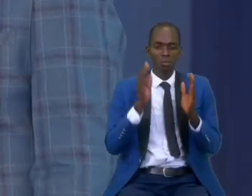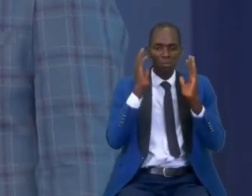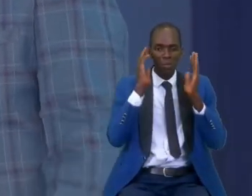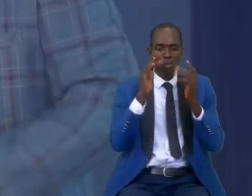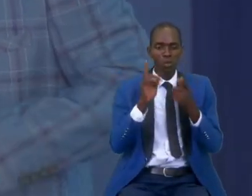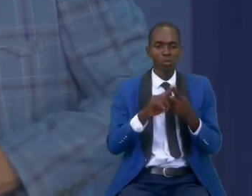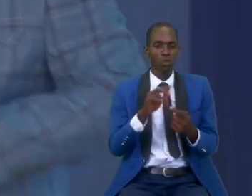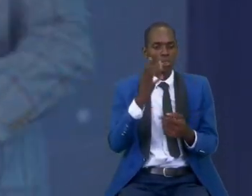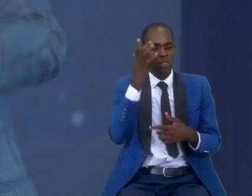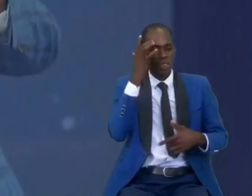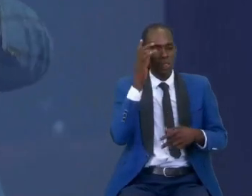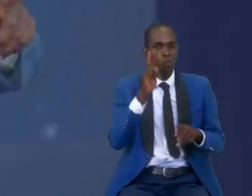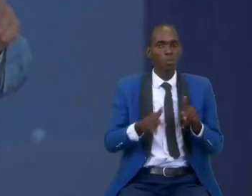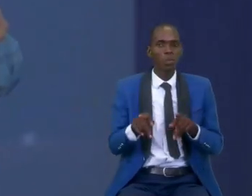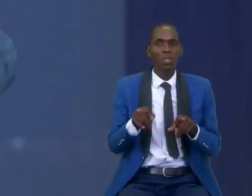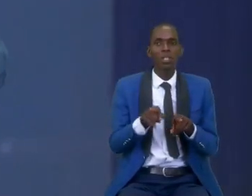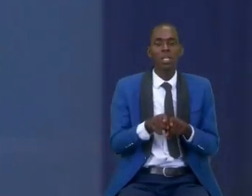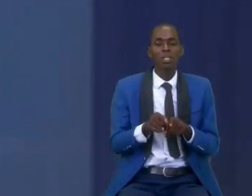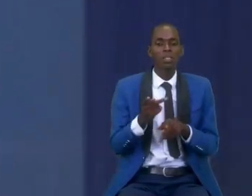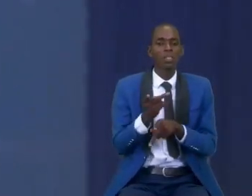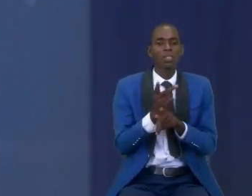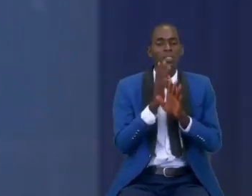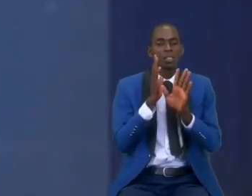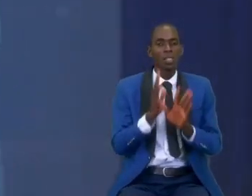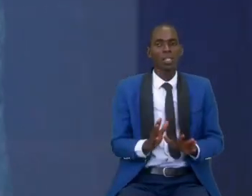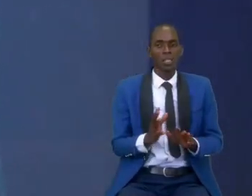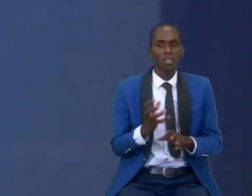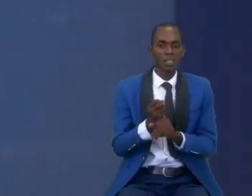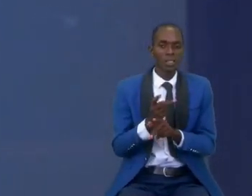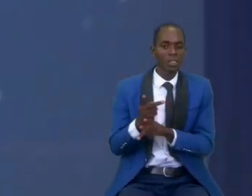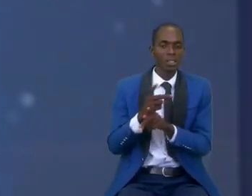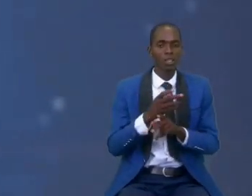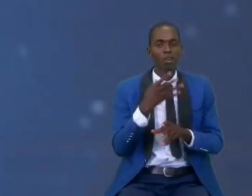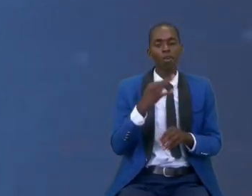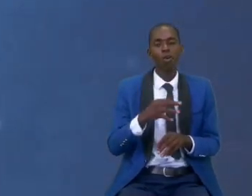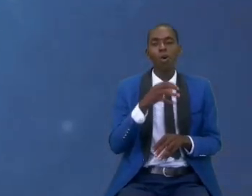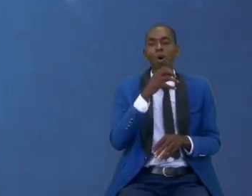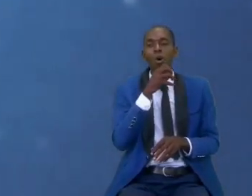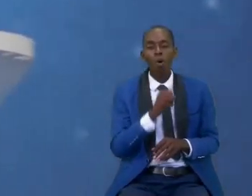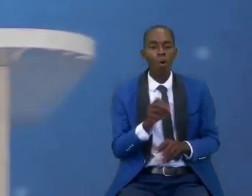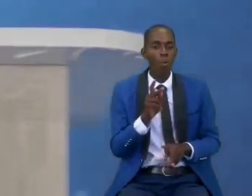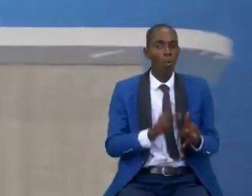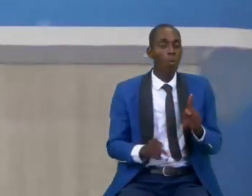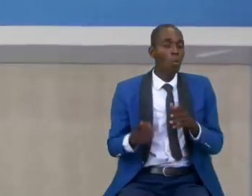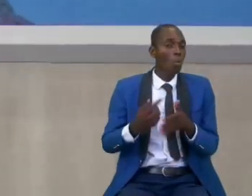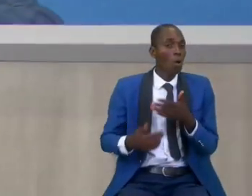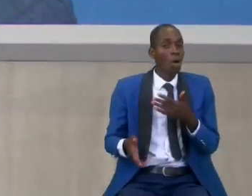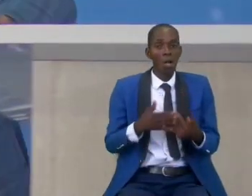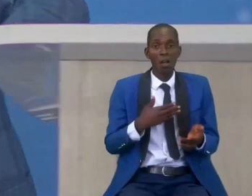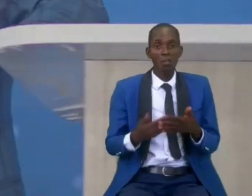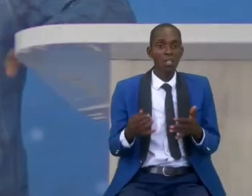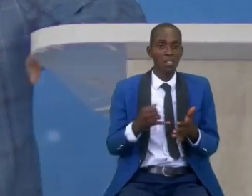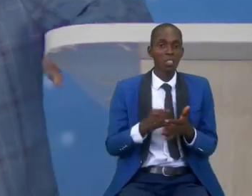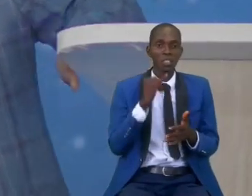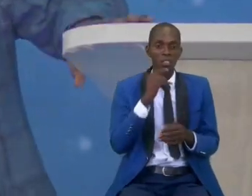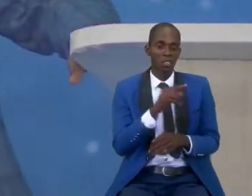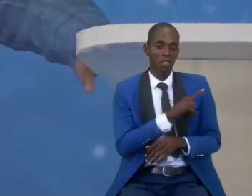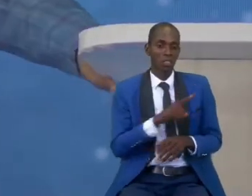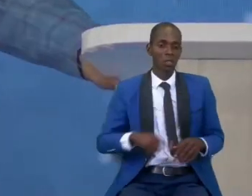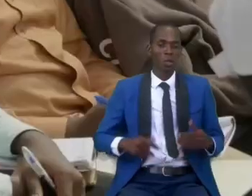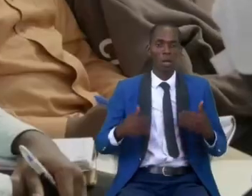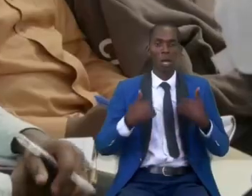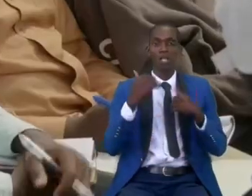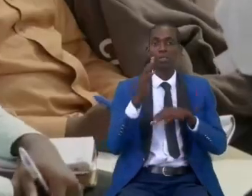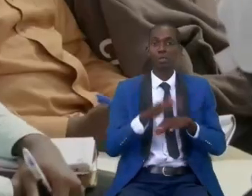taking care of old people. Whatever it is the Lord has called you to do, you will contribute in